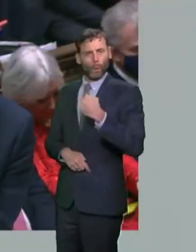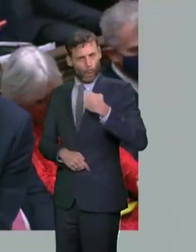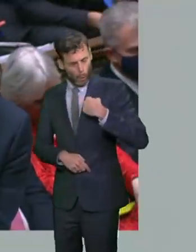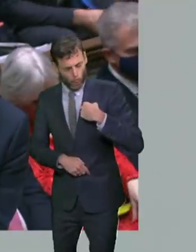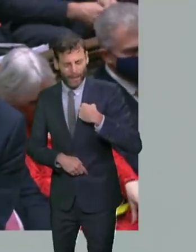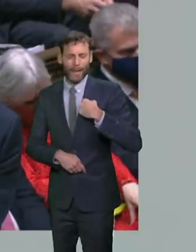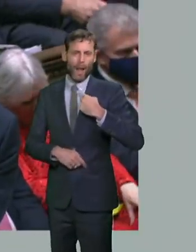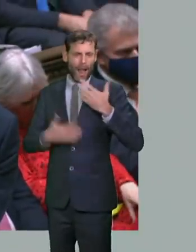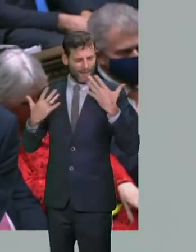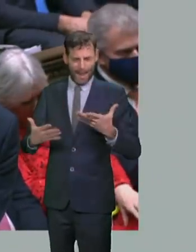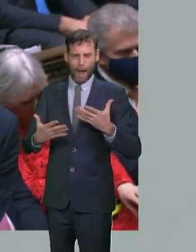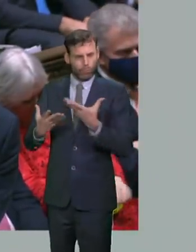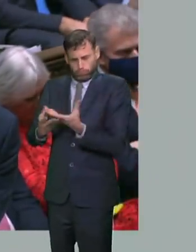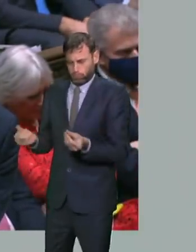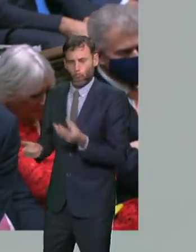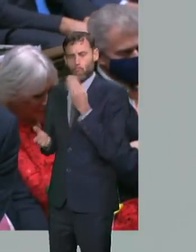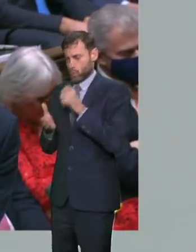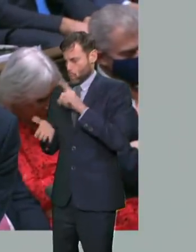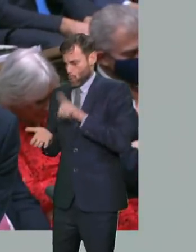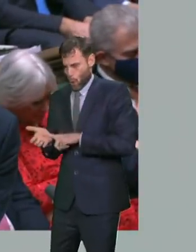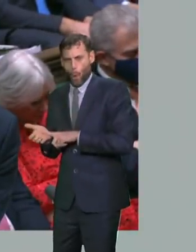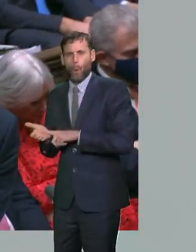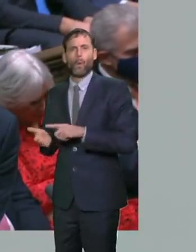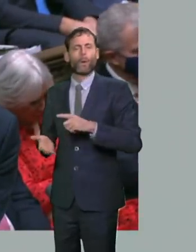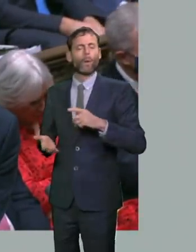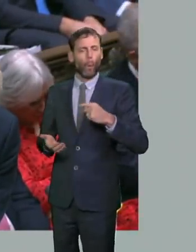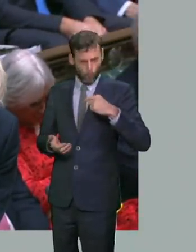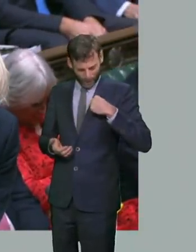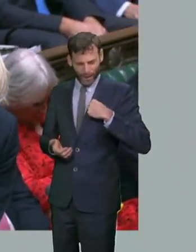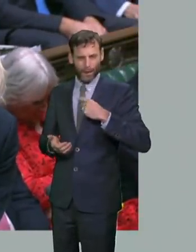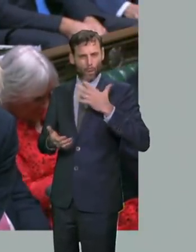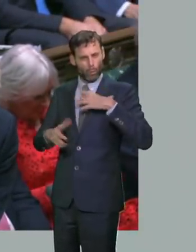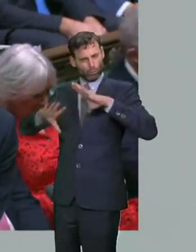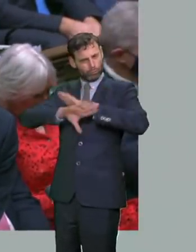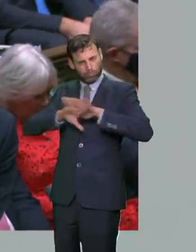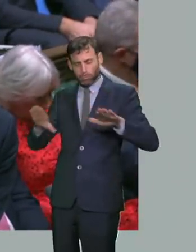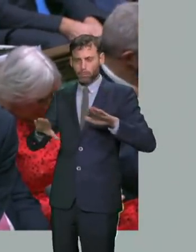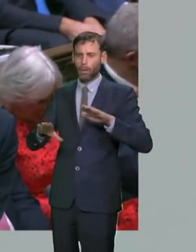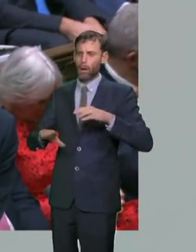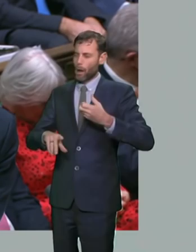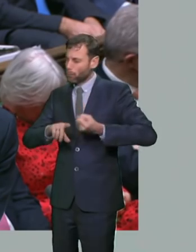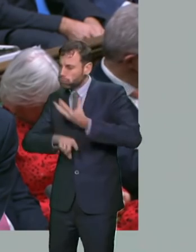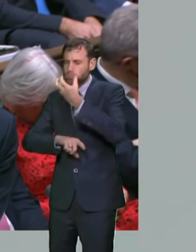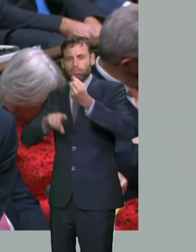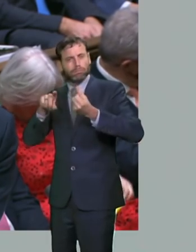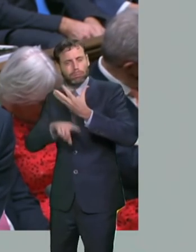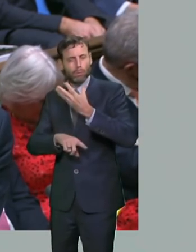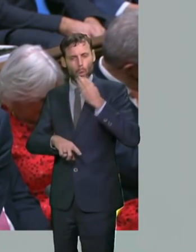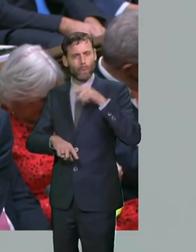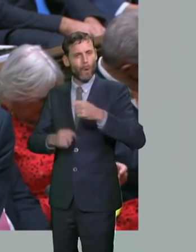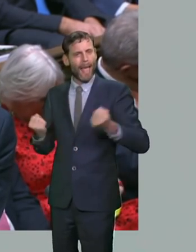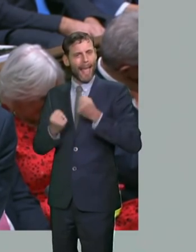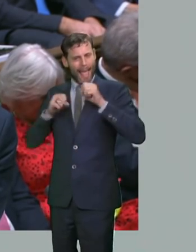powering past coal, going to an end to fossil fuel reliance in our energy generation at